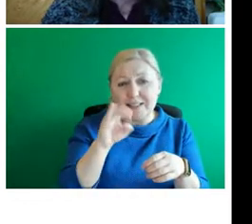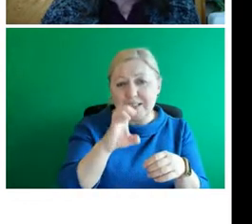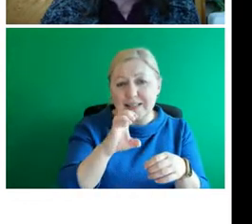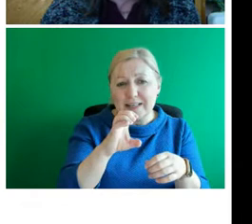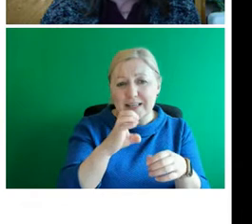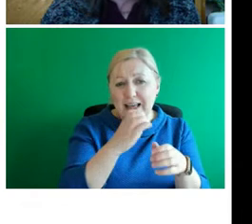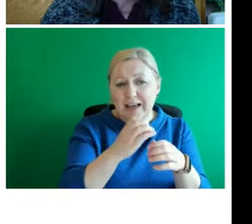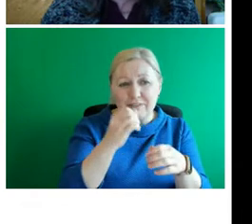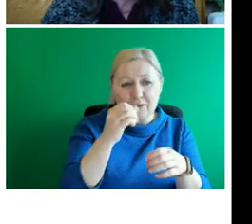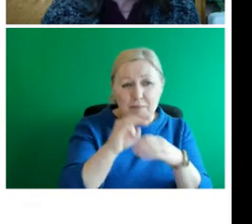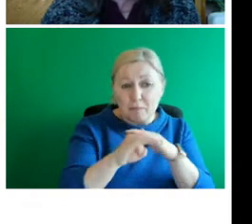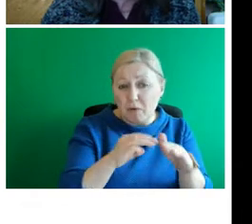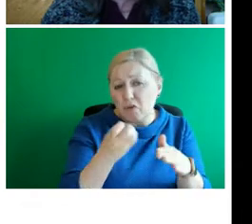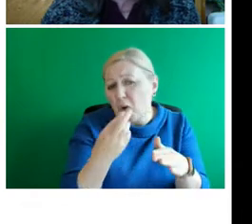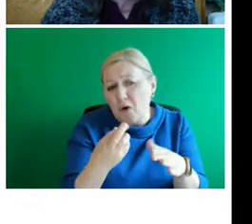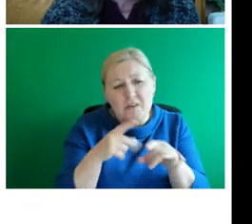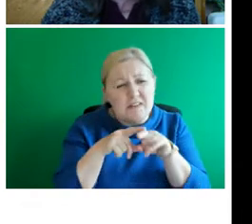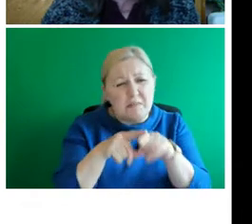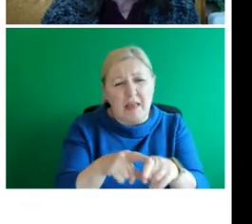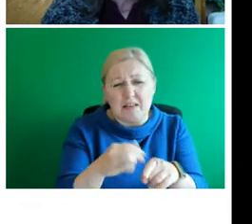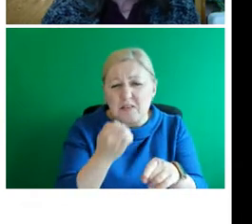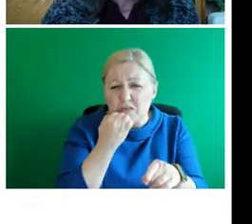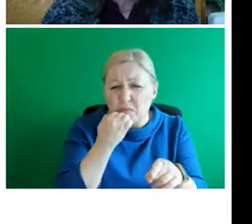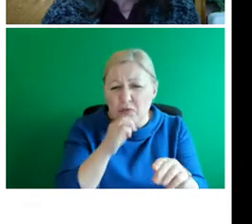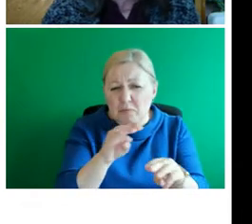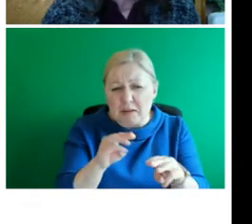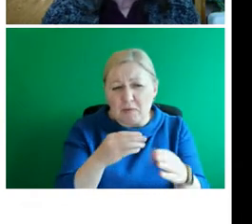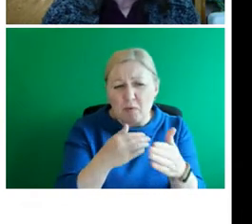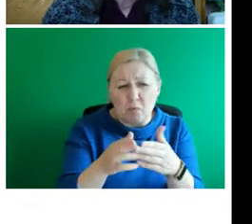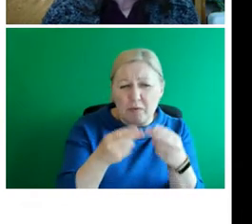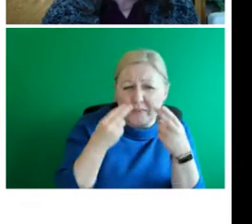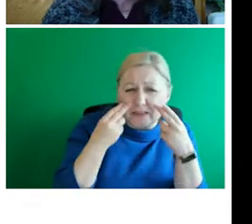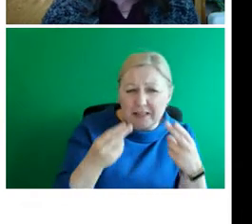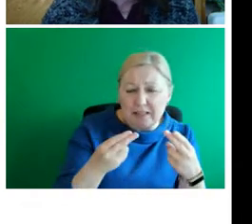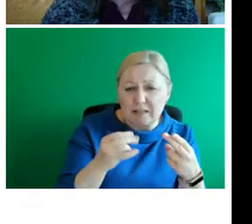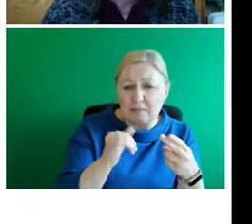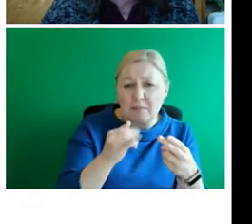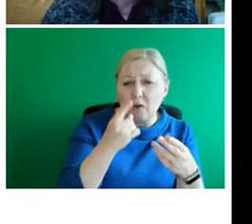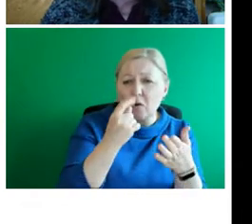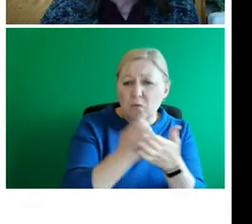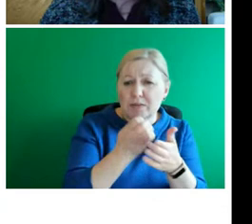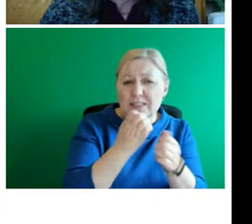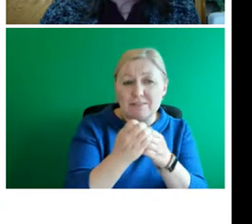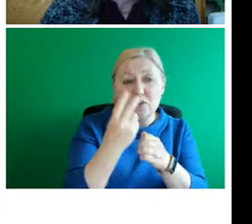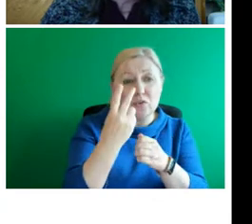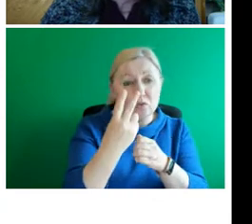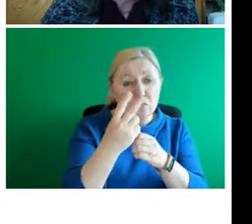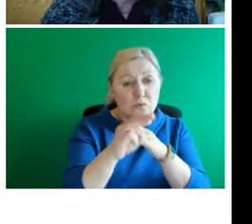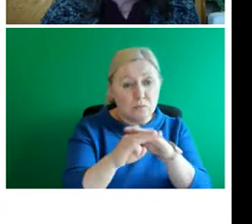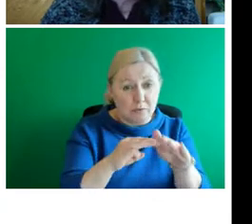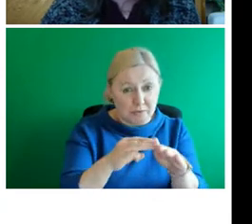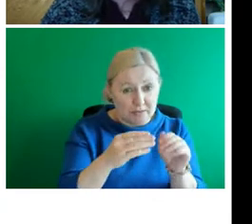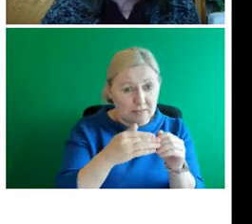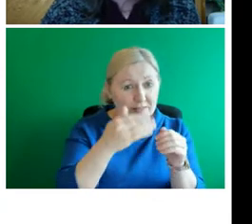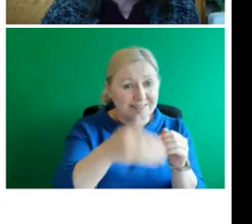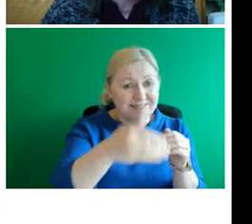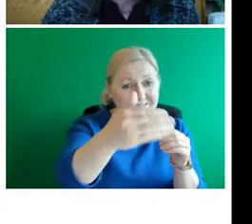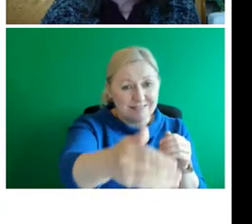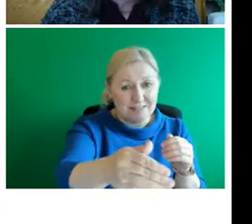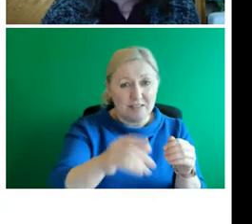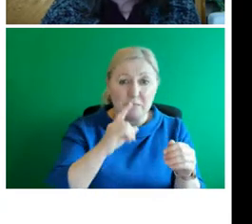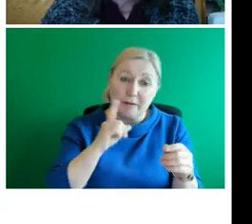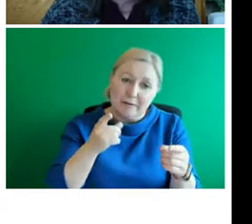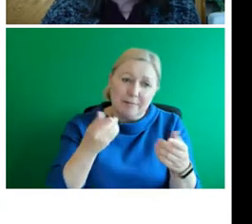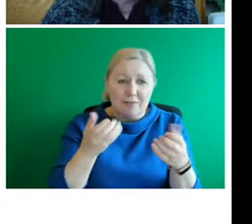area. And in the last year, the clinics have been less frequent because of COVID. And if we can just show this quick